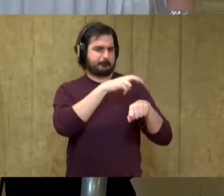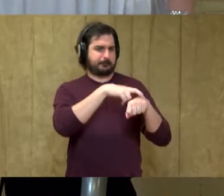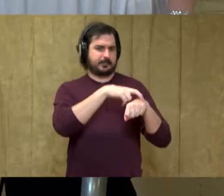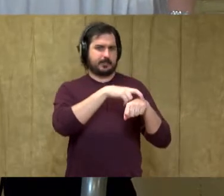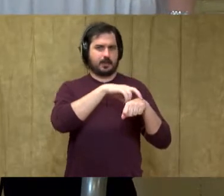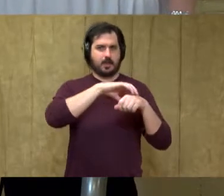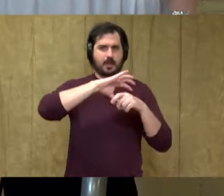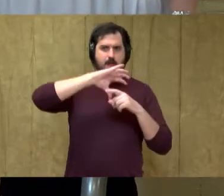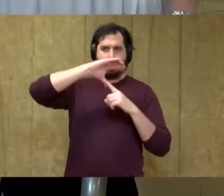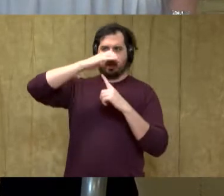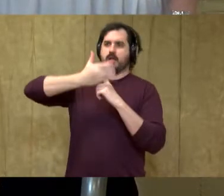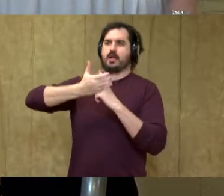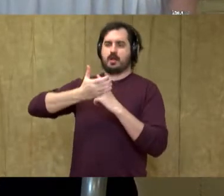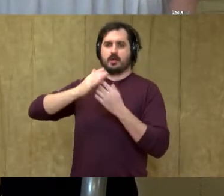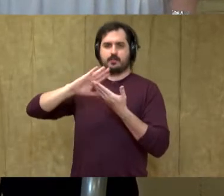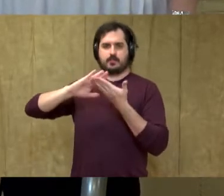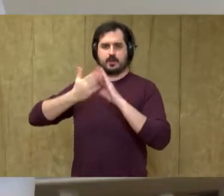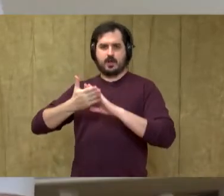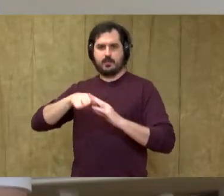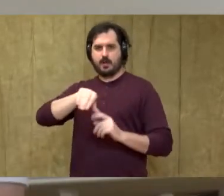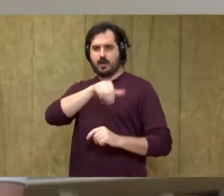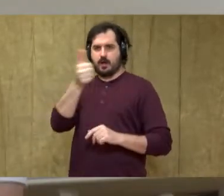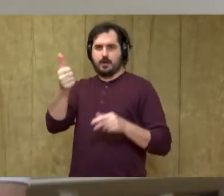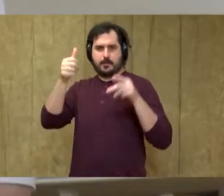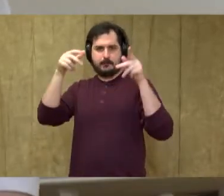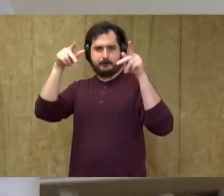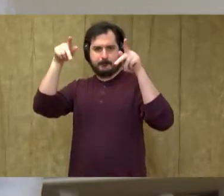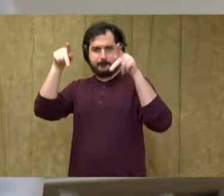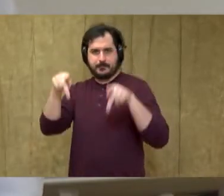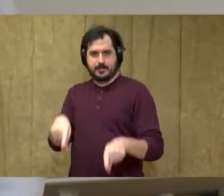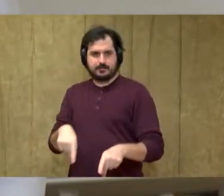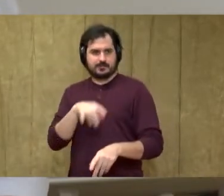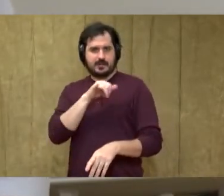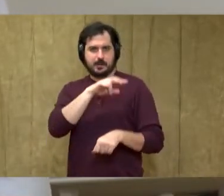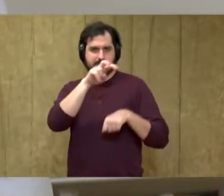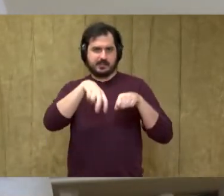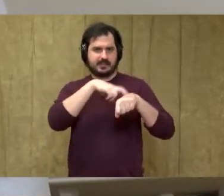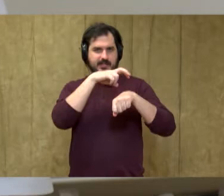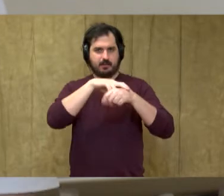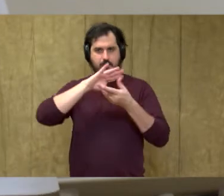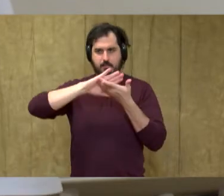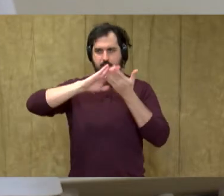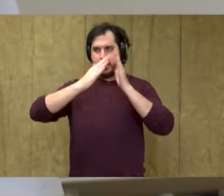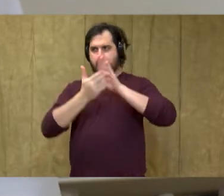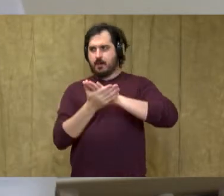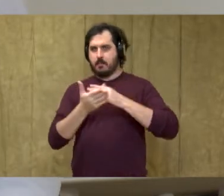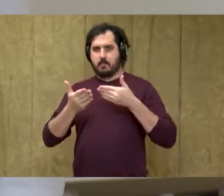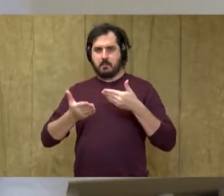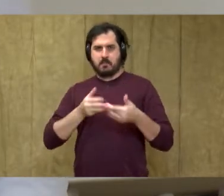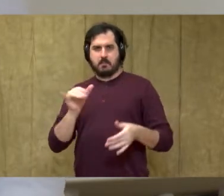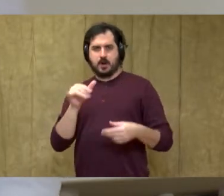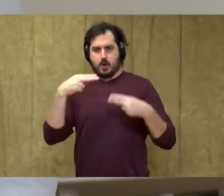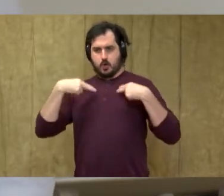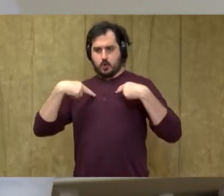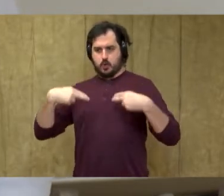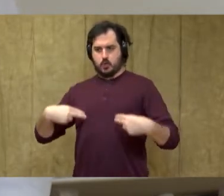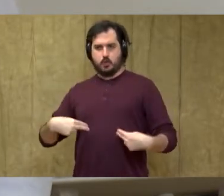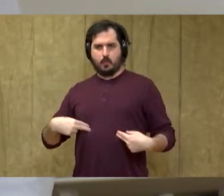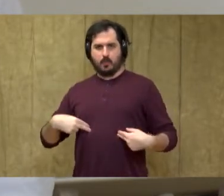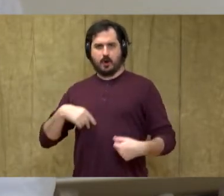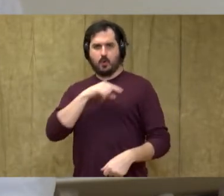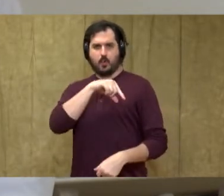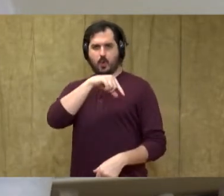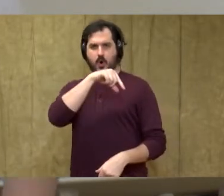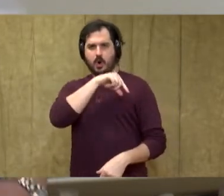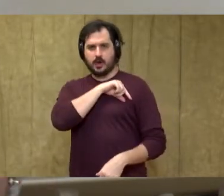person, means that it took on human-like or personal qualities. And many times the authors will